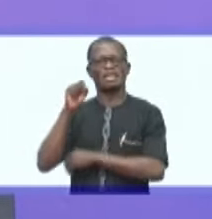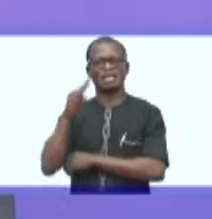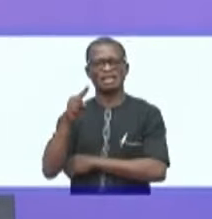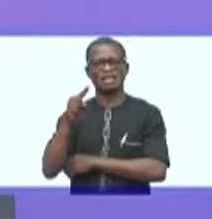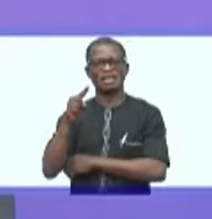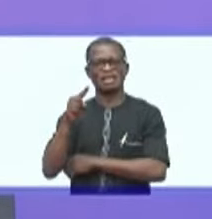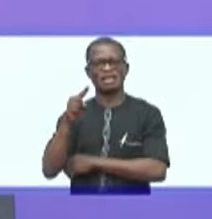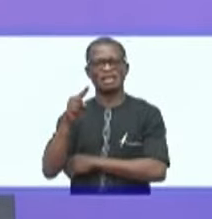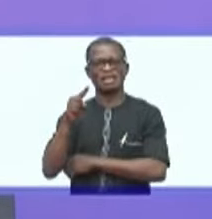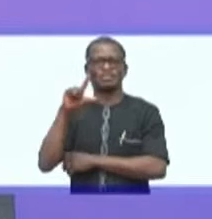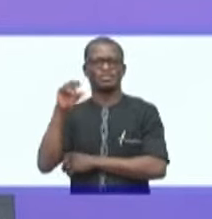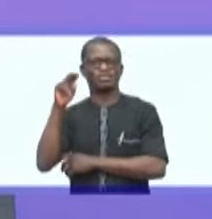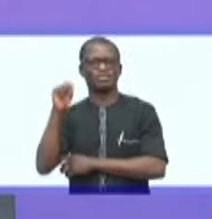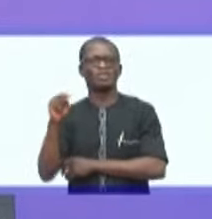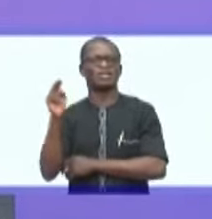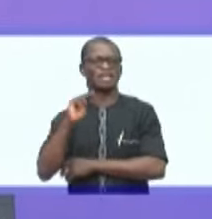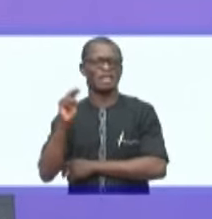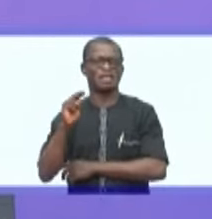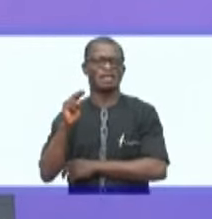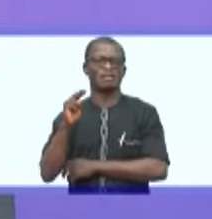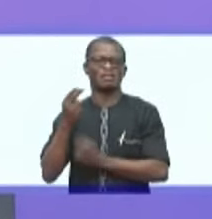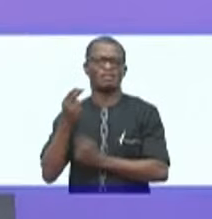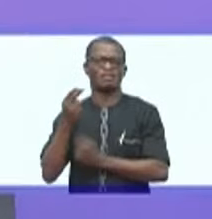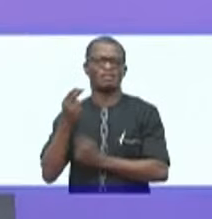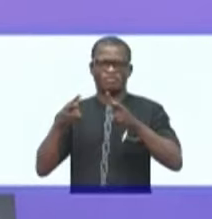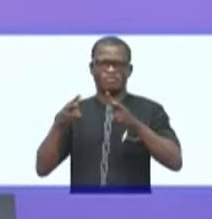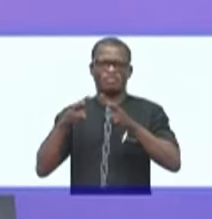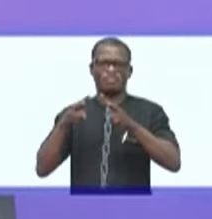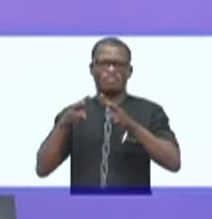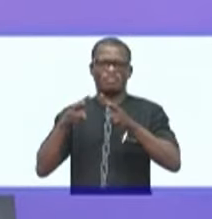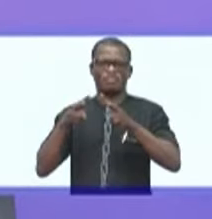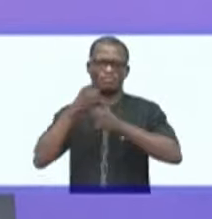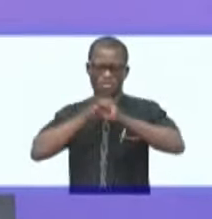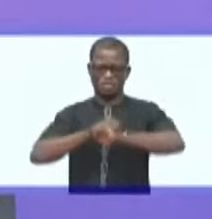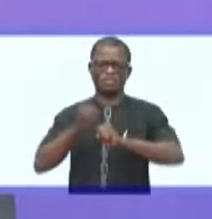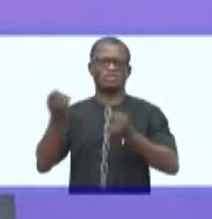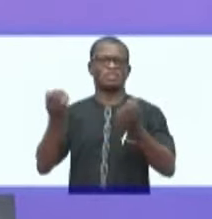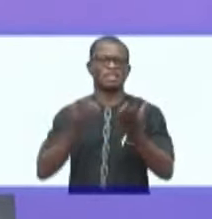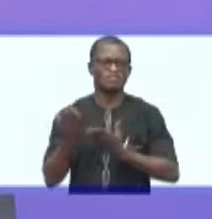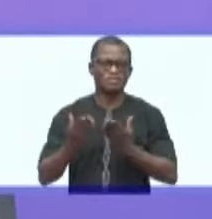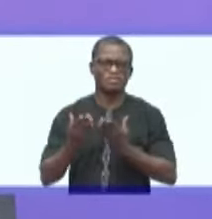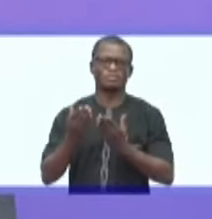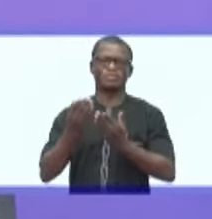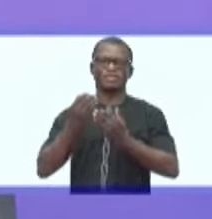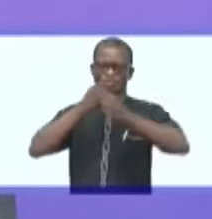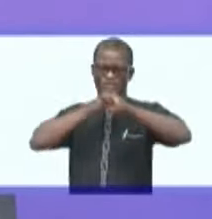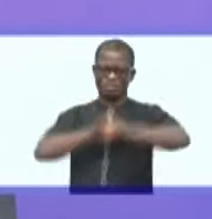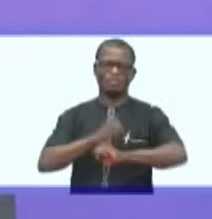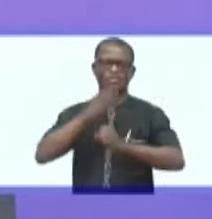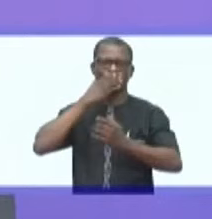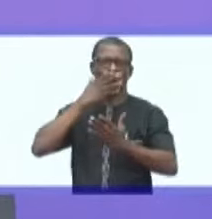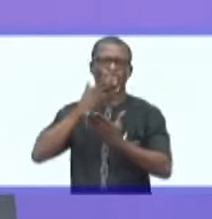naira worth of security service, security goods, security